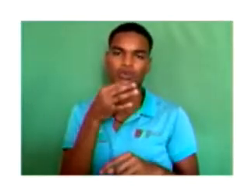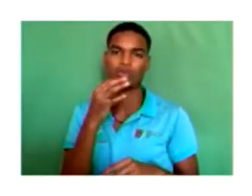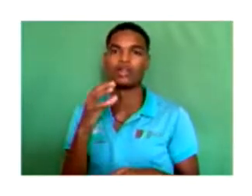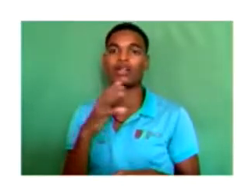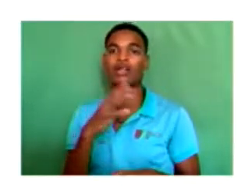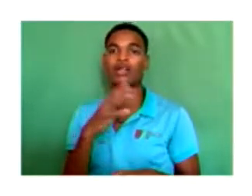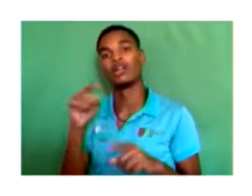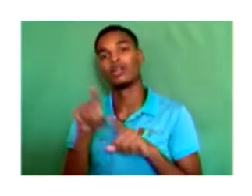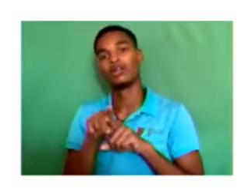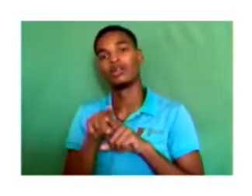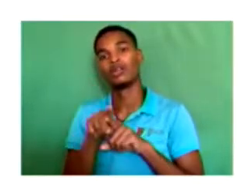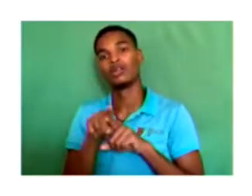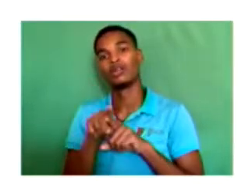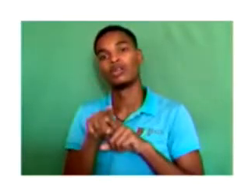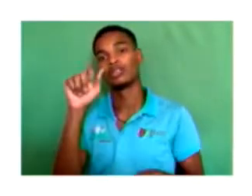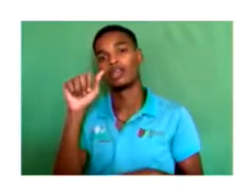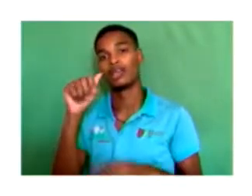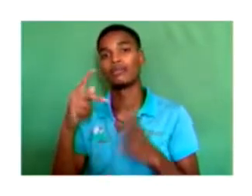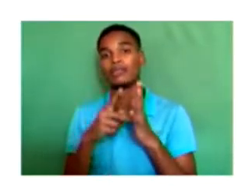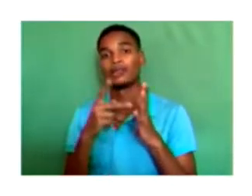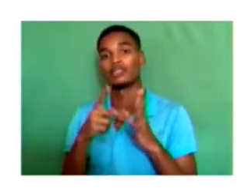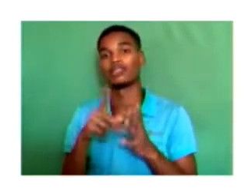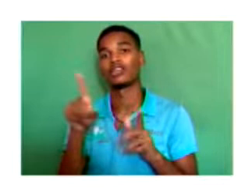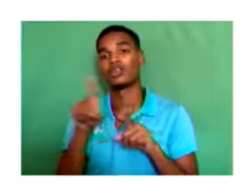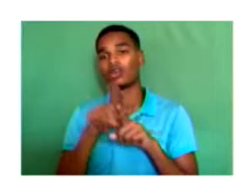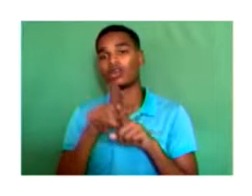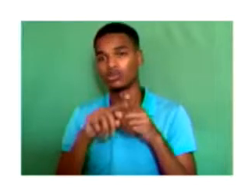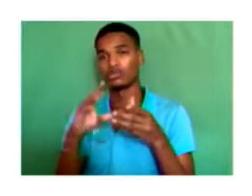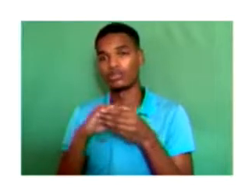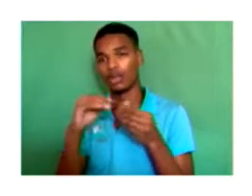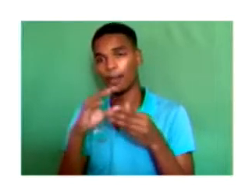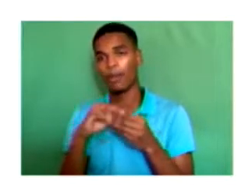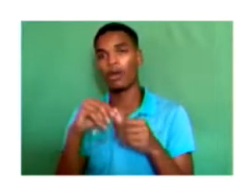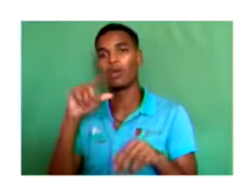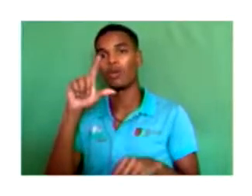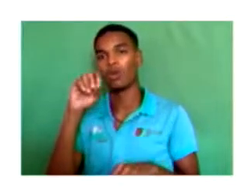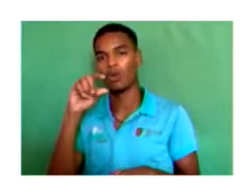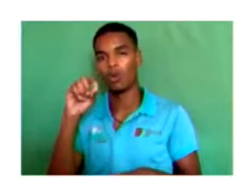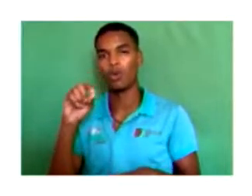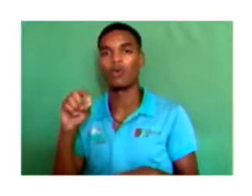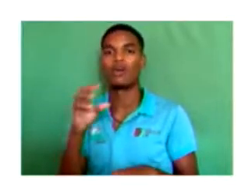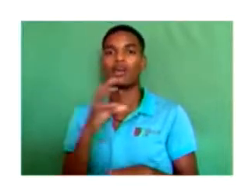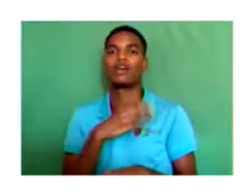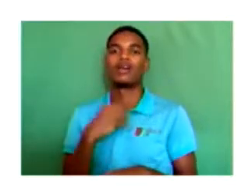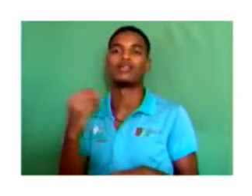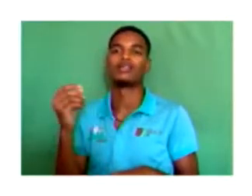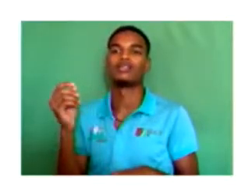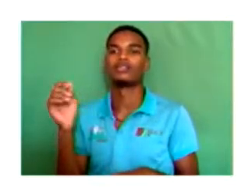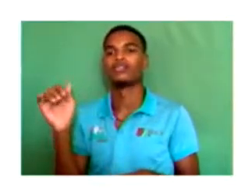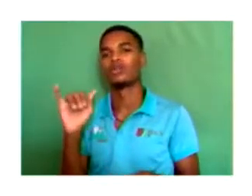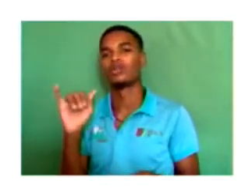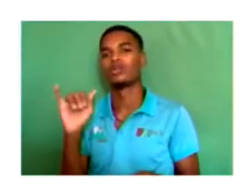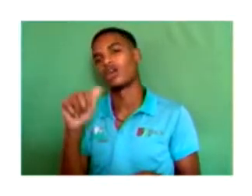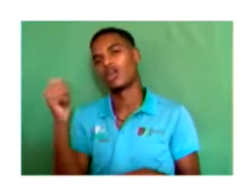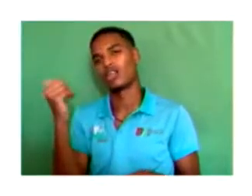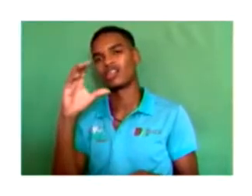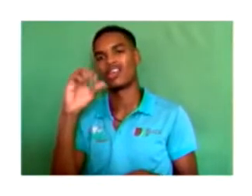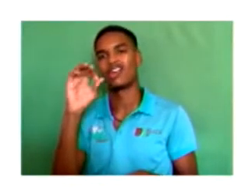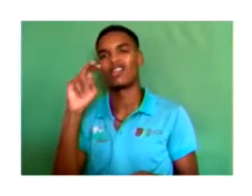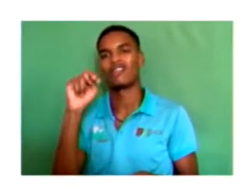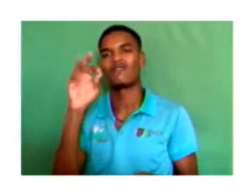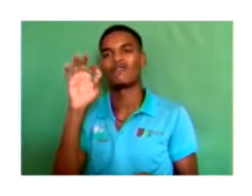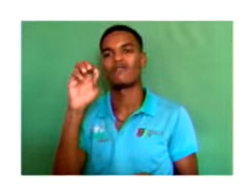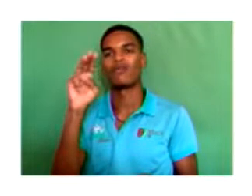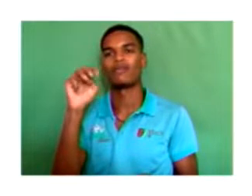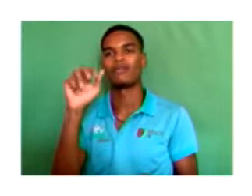CTA pages talk about the logo, and also a little plug for my conformance implementation team in ATSC, which is working on